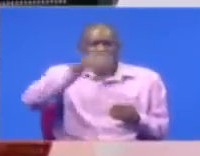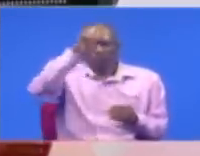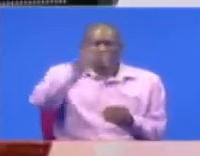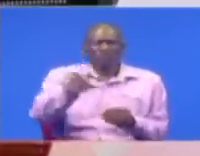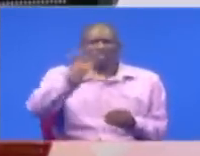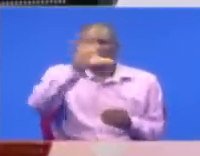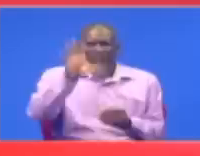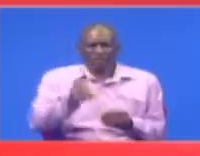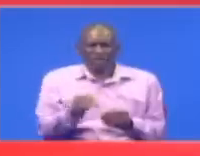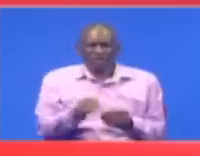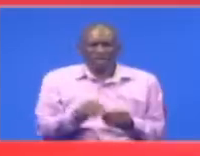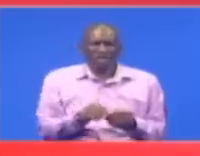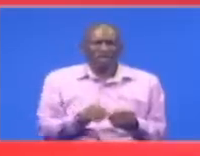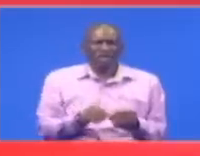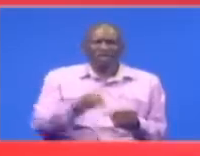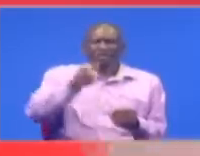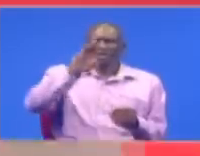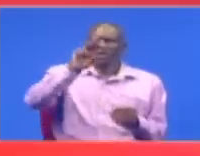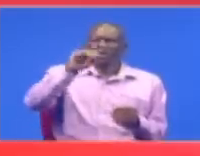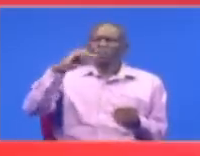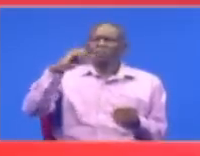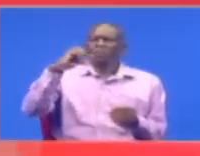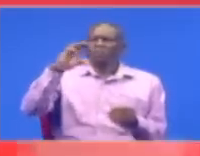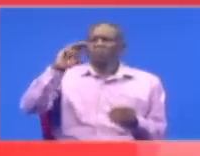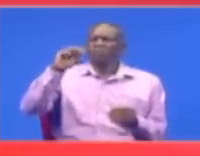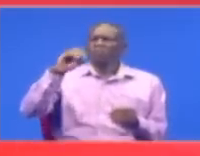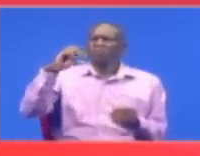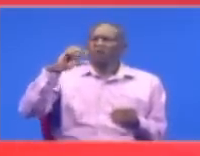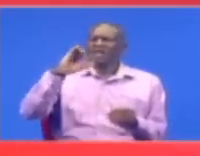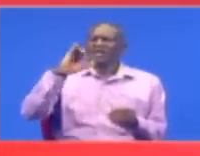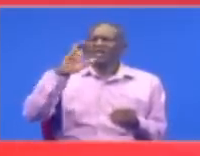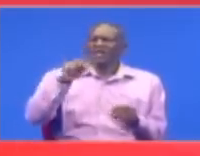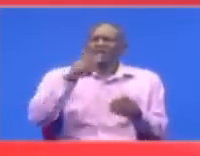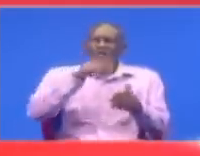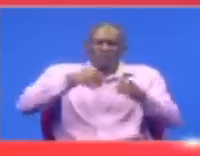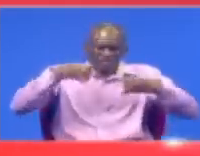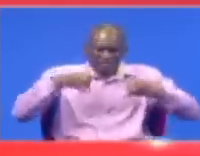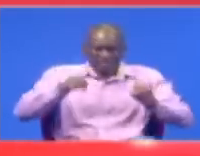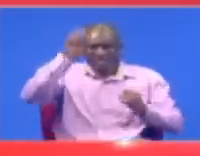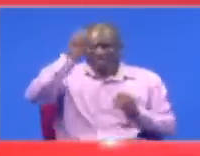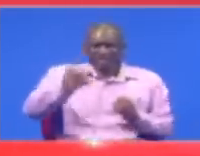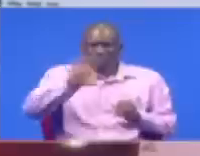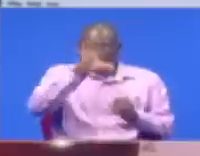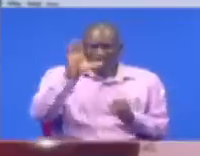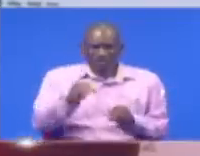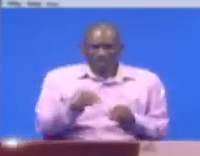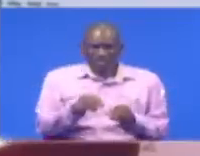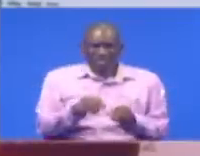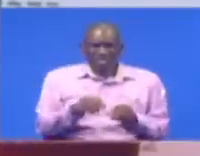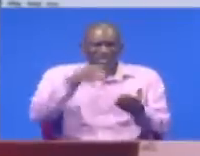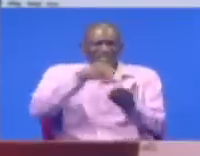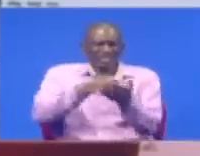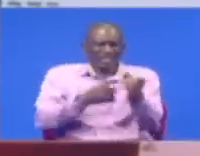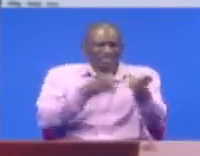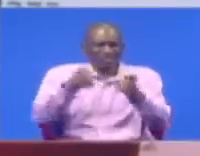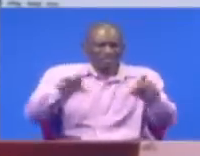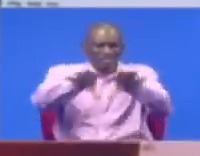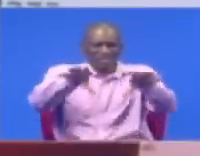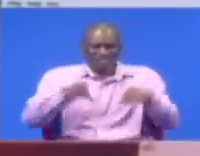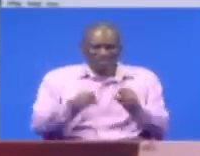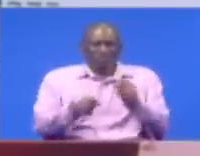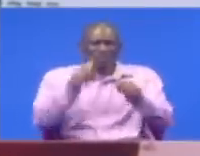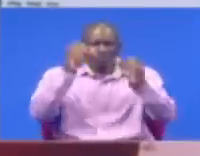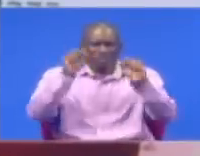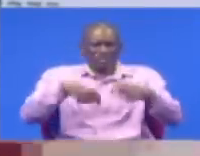Africa, Mogain, and what he's trying in South Africa is a case management system that